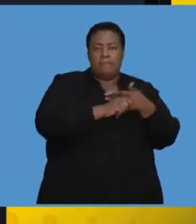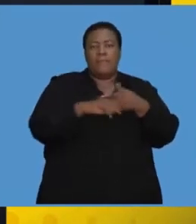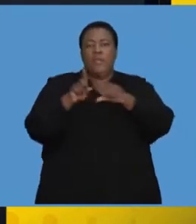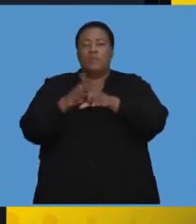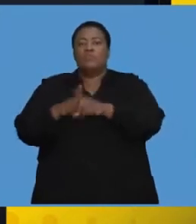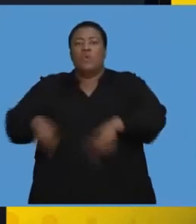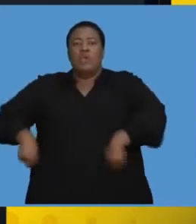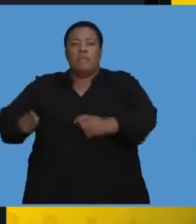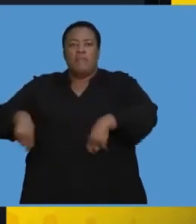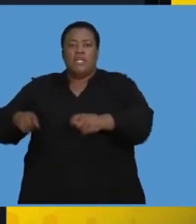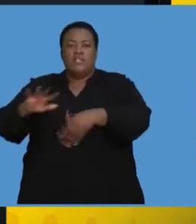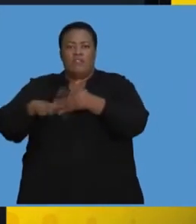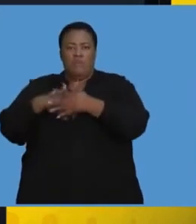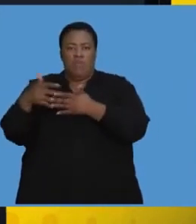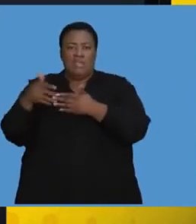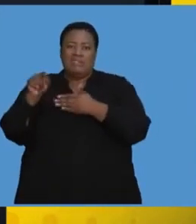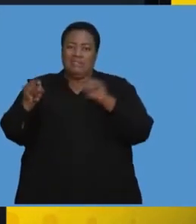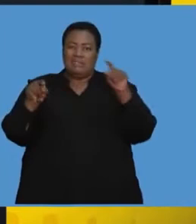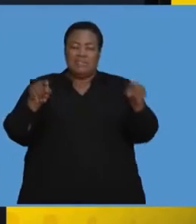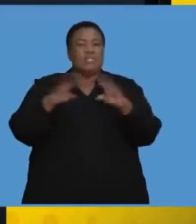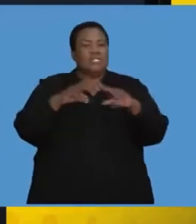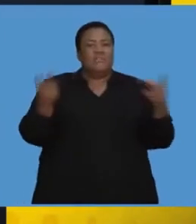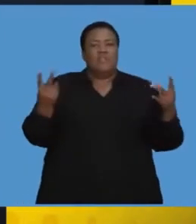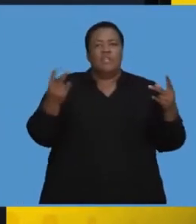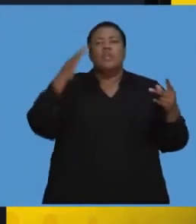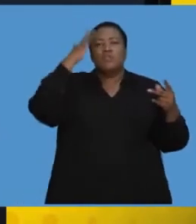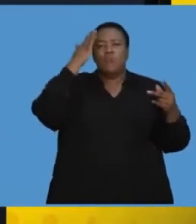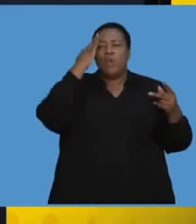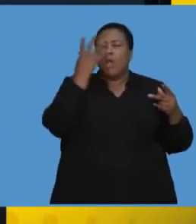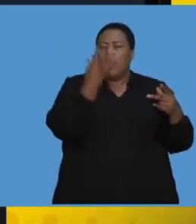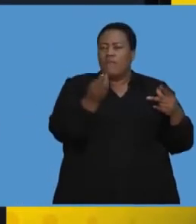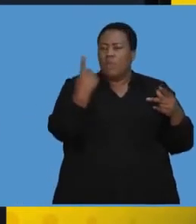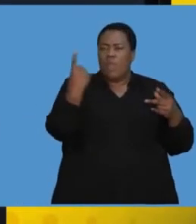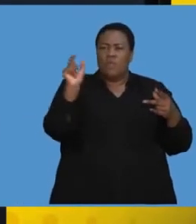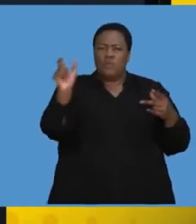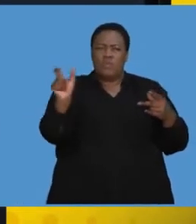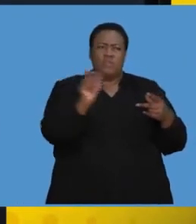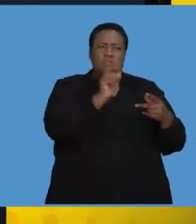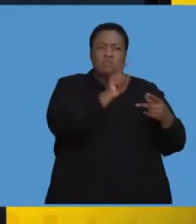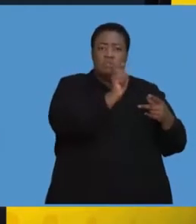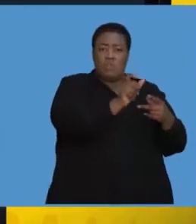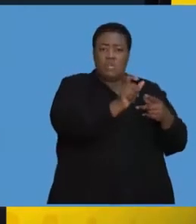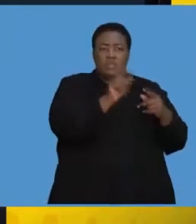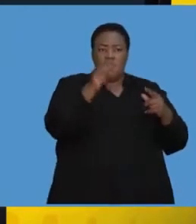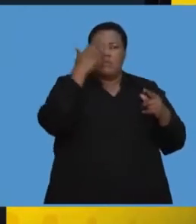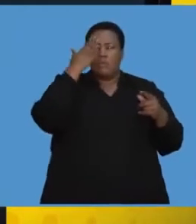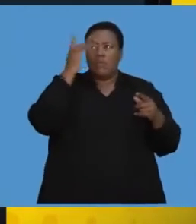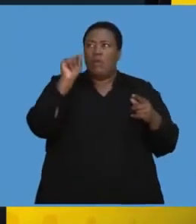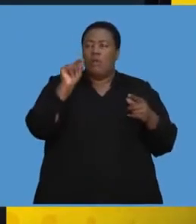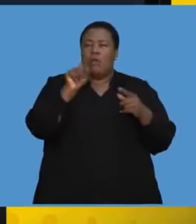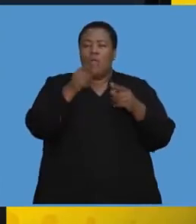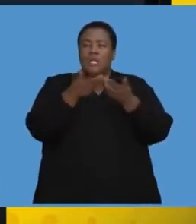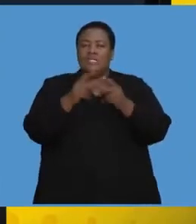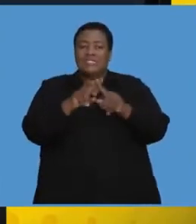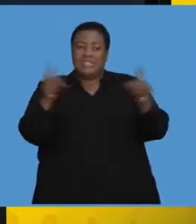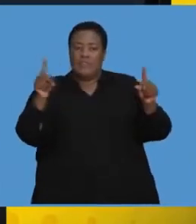and the medium-term expenditure framework. Please have that key word or that one word that is able to make you be able to